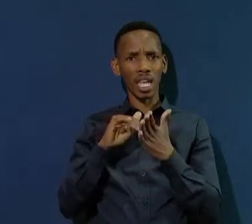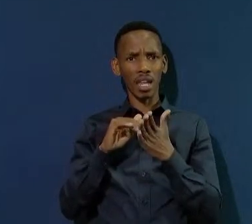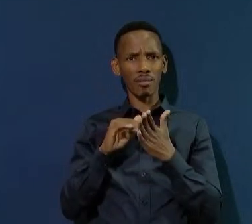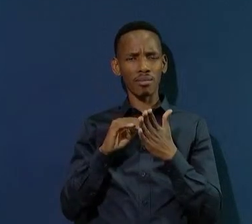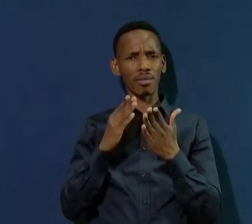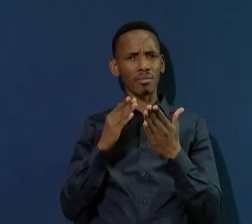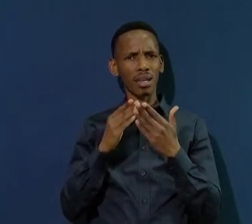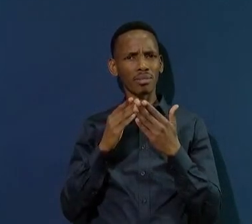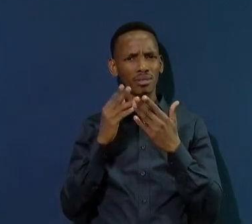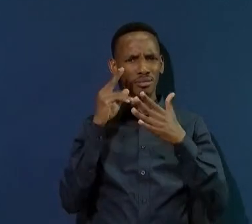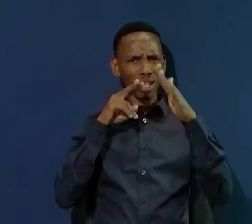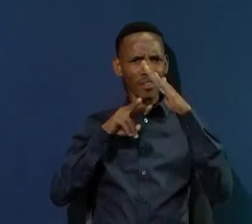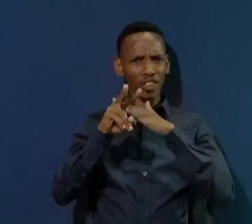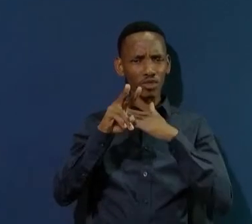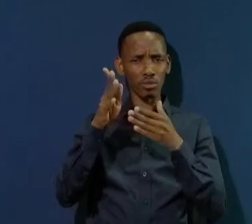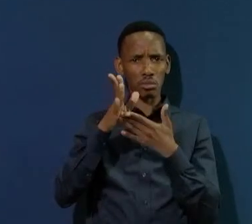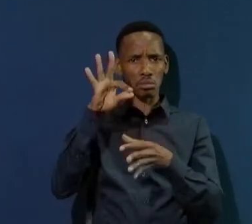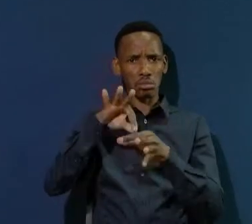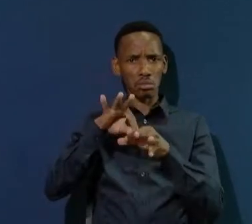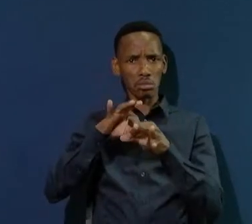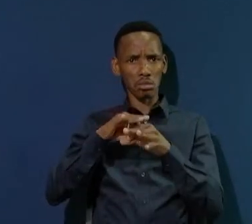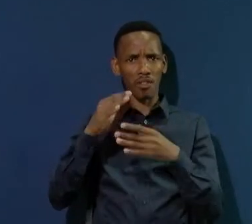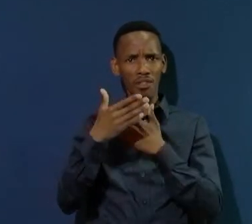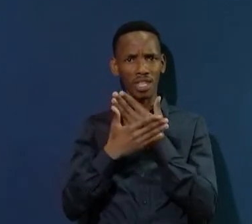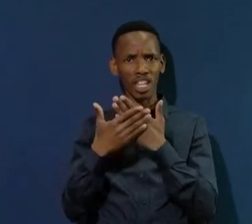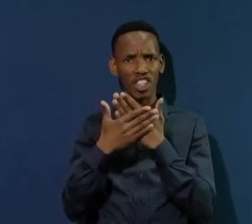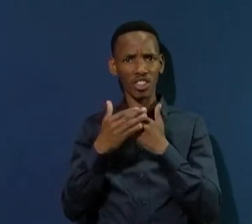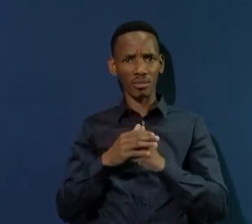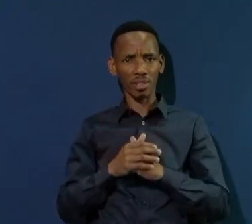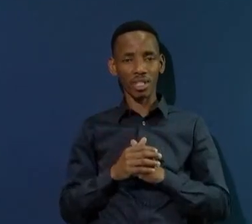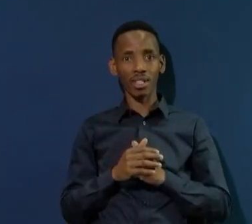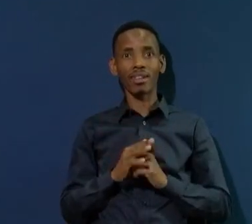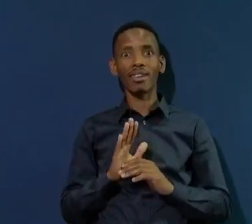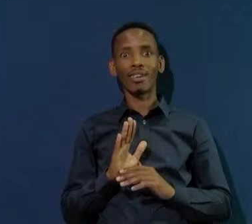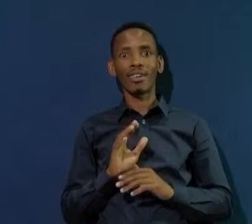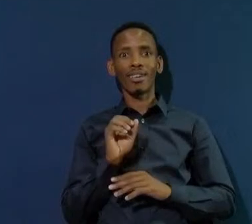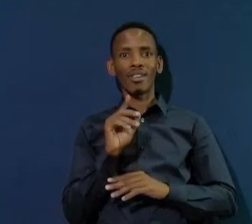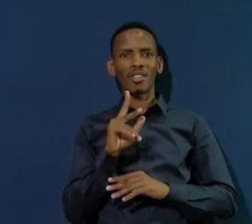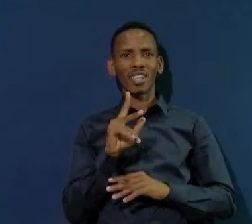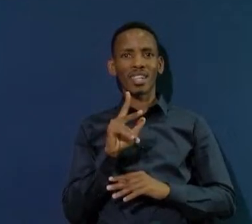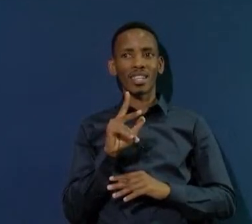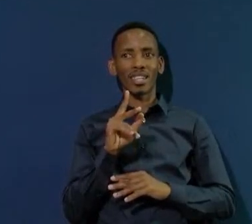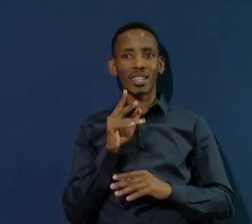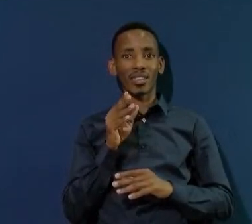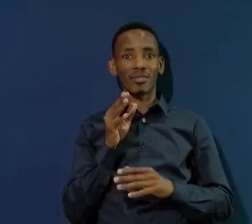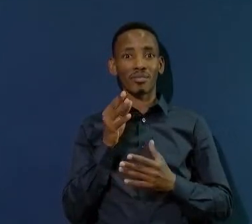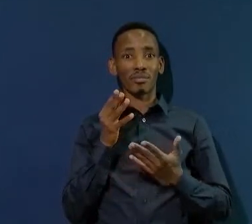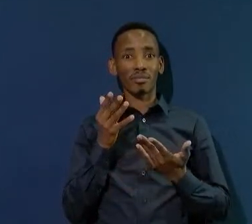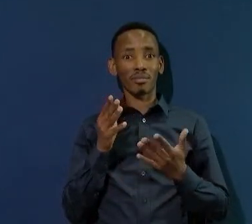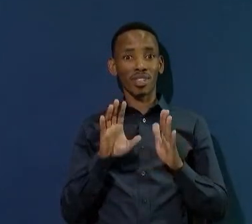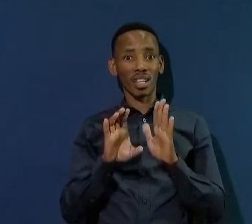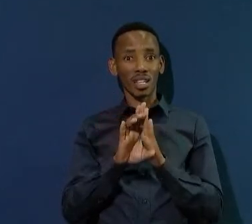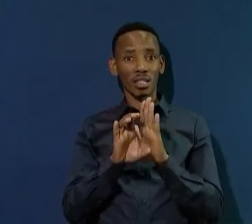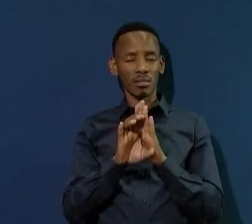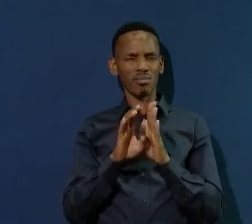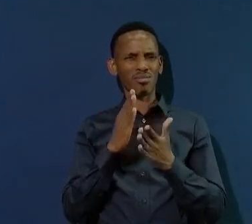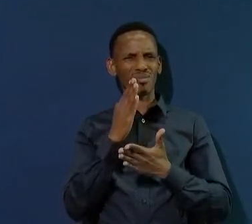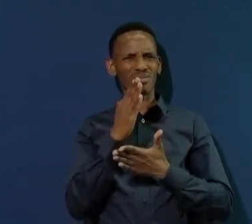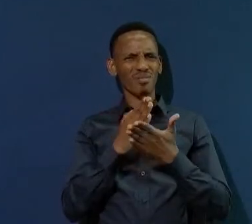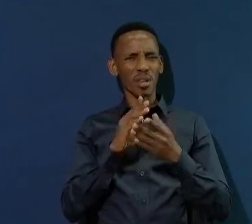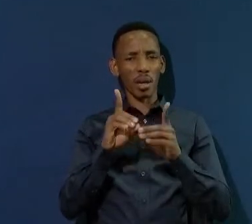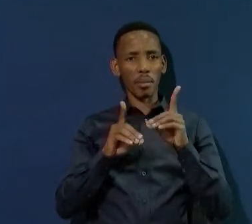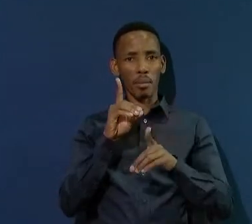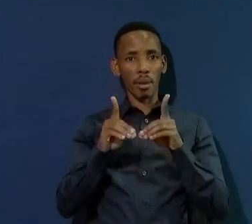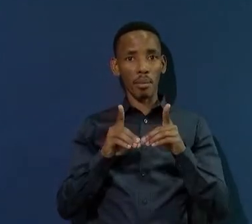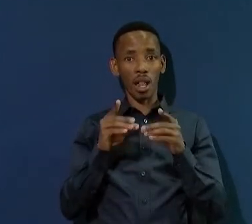teng re tsamaela go ditlhophong tsa lefatshe. I think obviously the size of the sample pool we have, the level